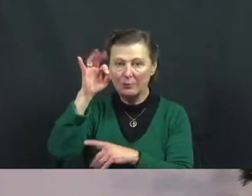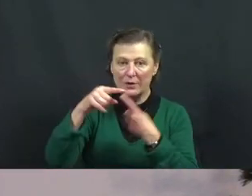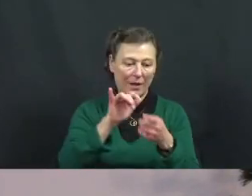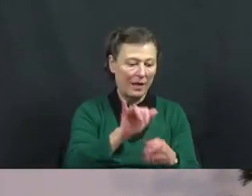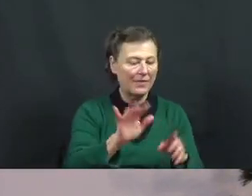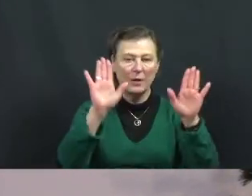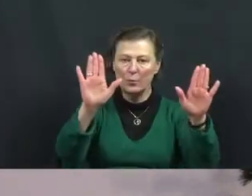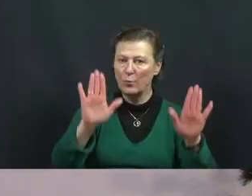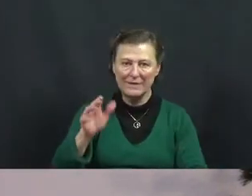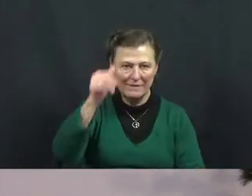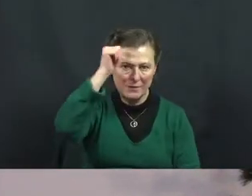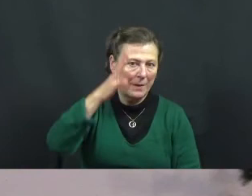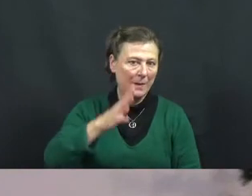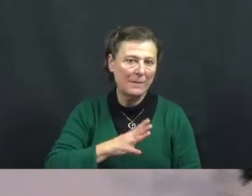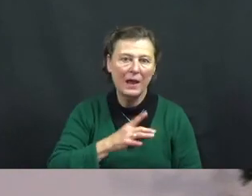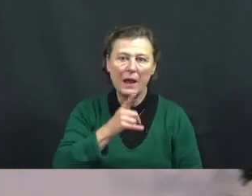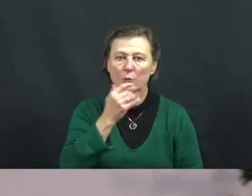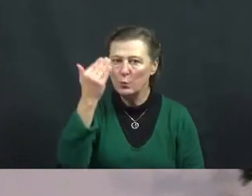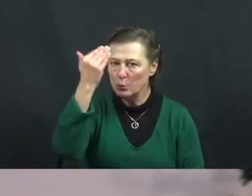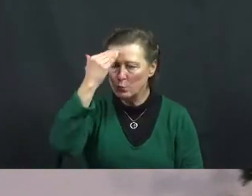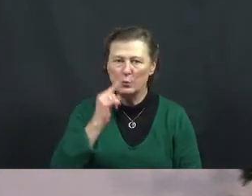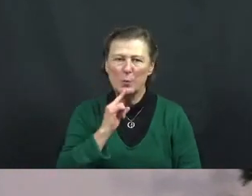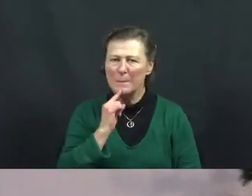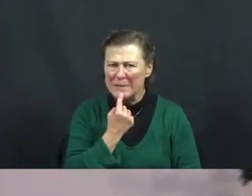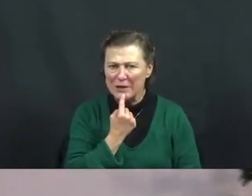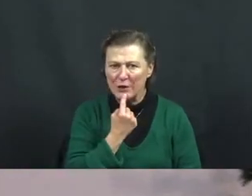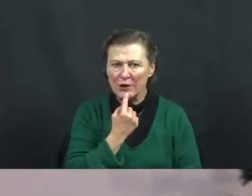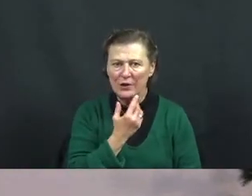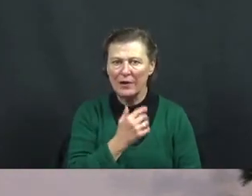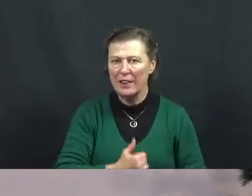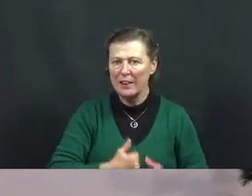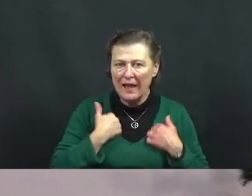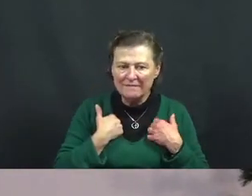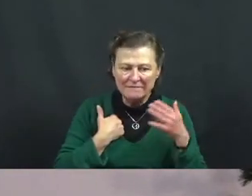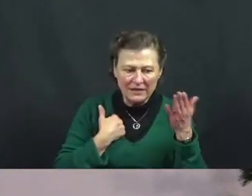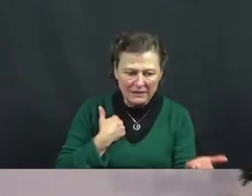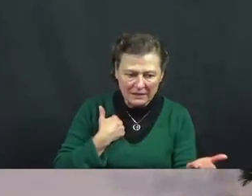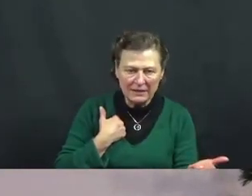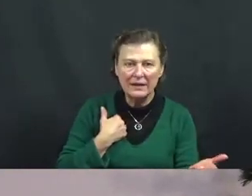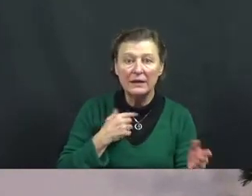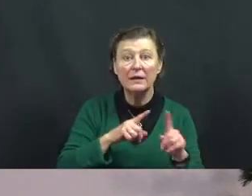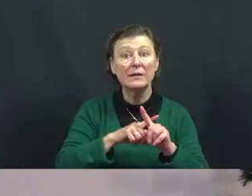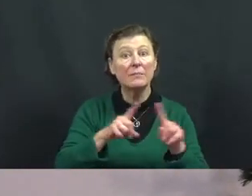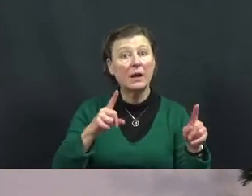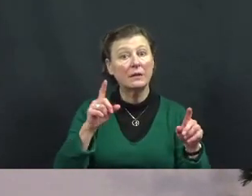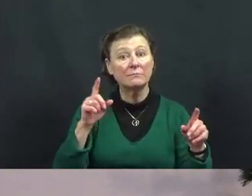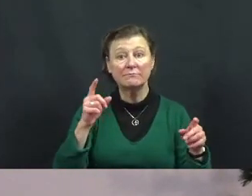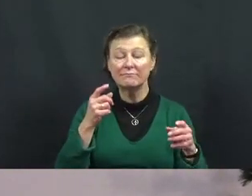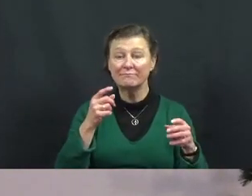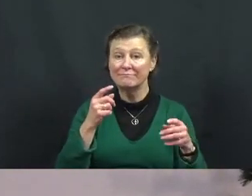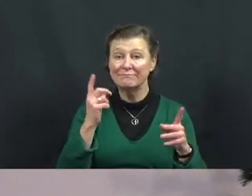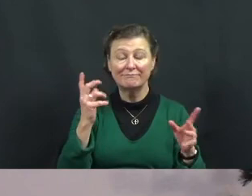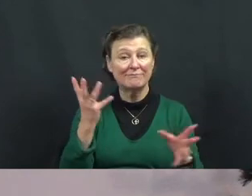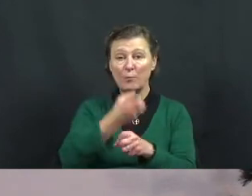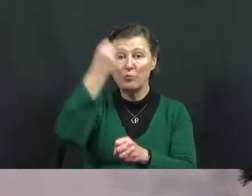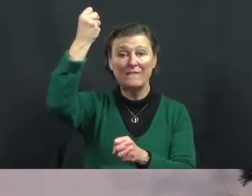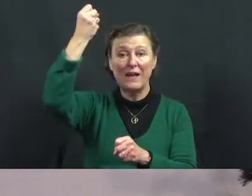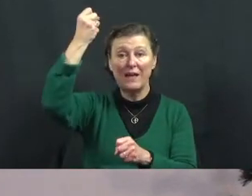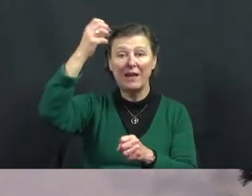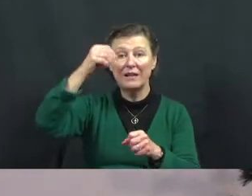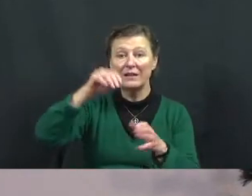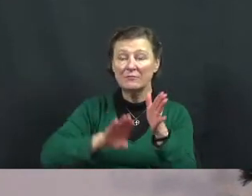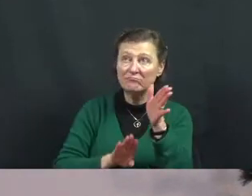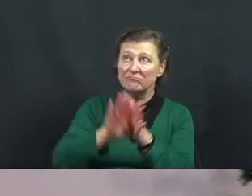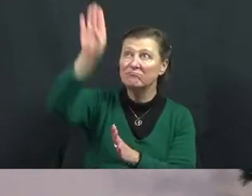man who knew the bitterest life has to offer. And yet he prevailed and soared to sublime